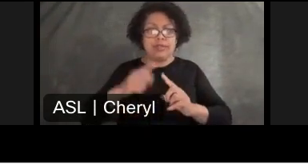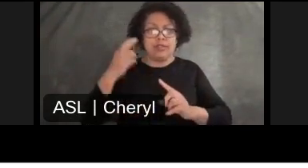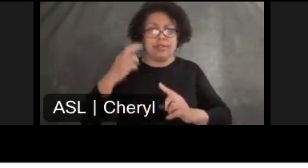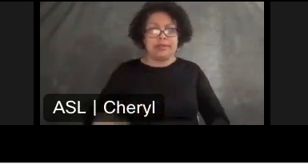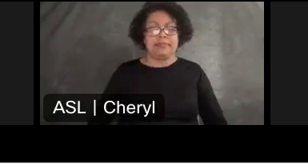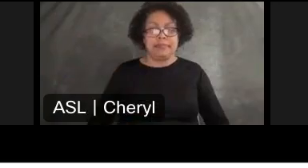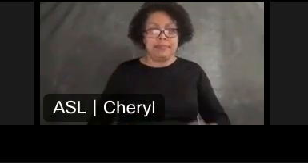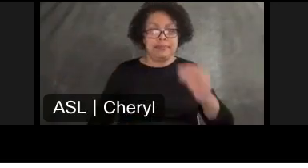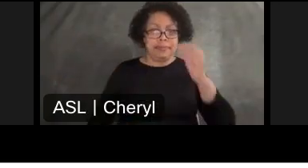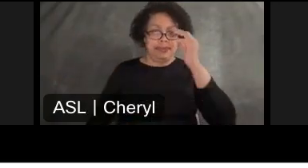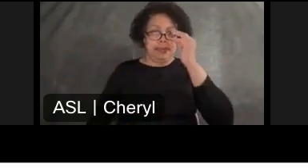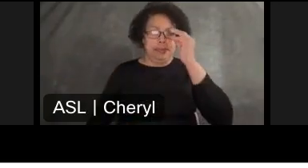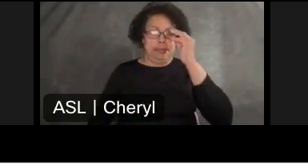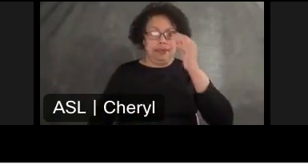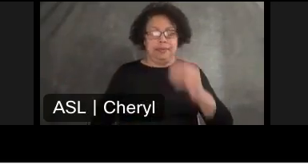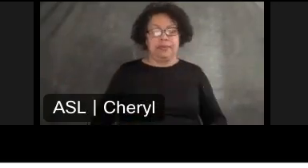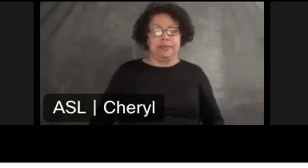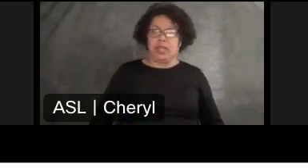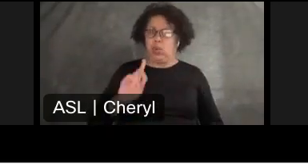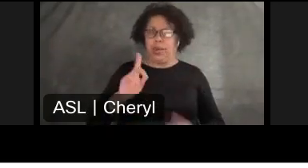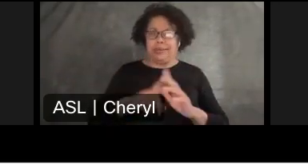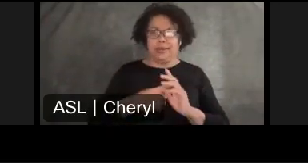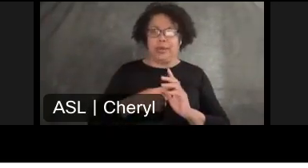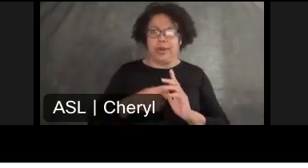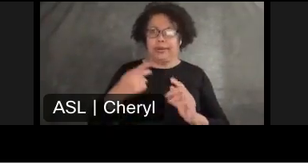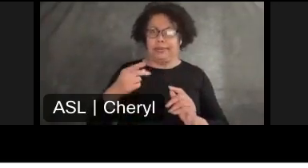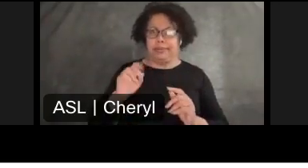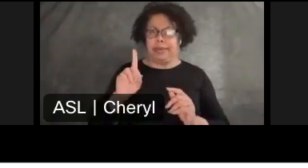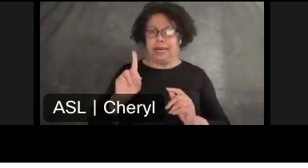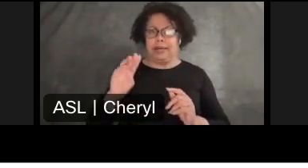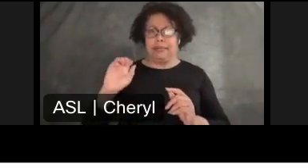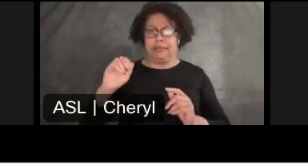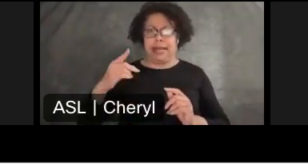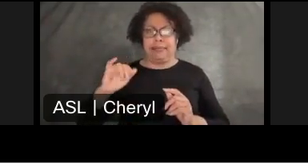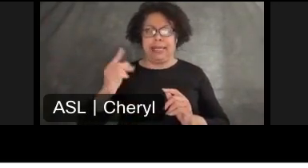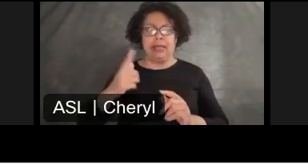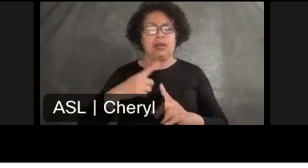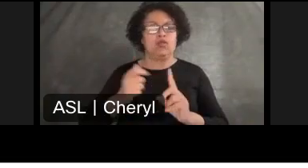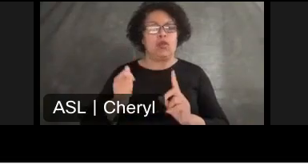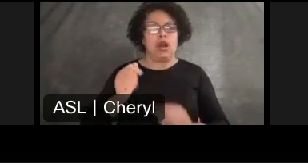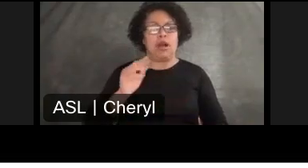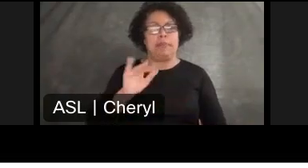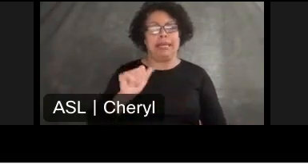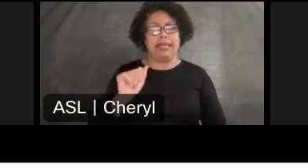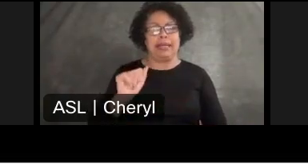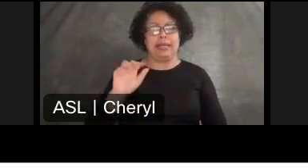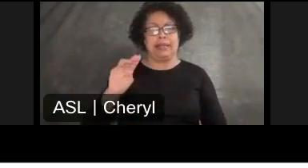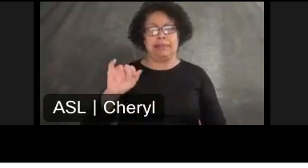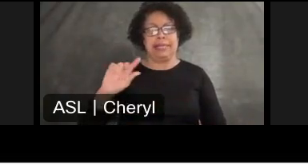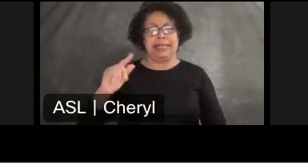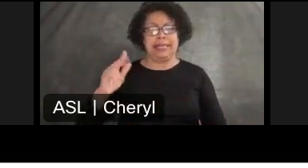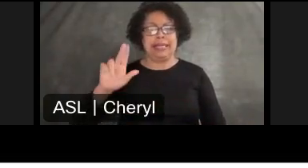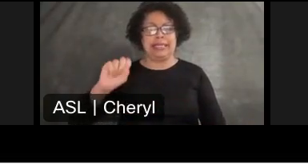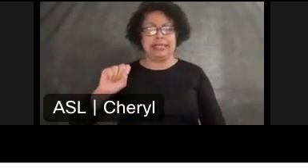The origins of pod mapping come from Mia Mingus and the Bay Area Transformative Justice